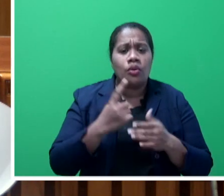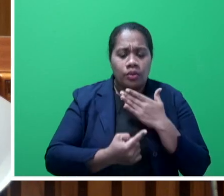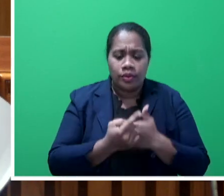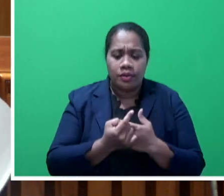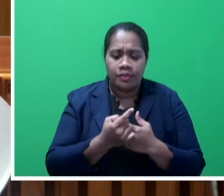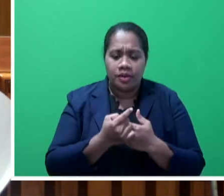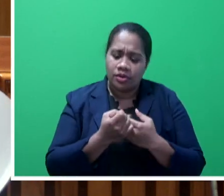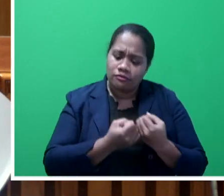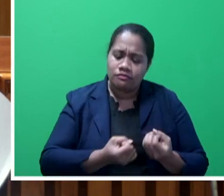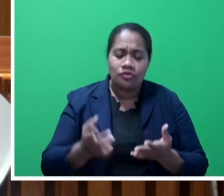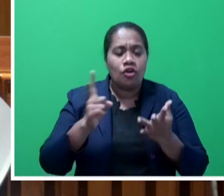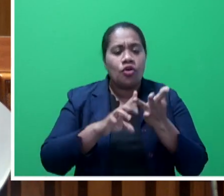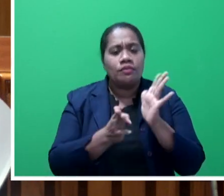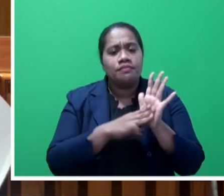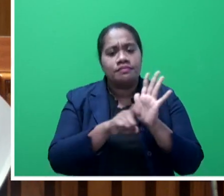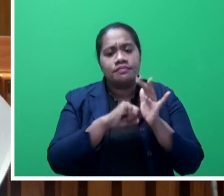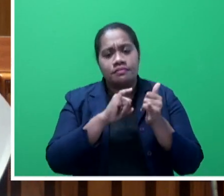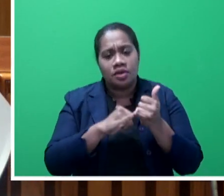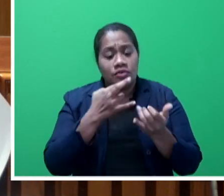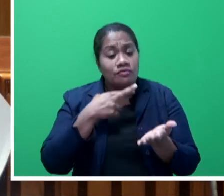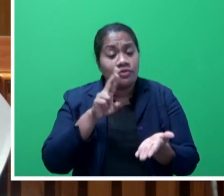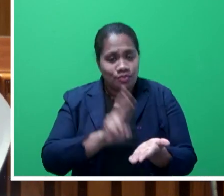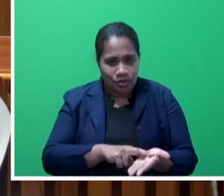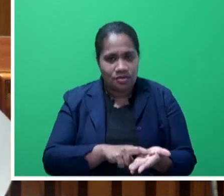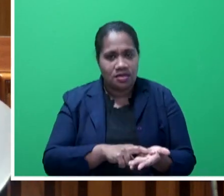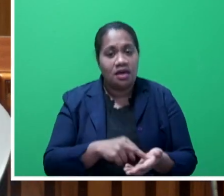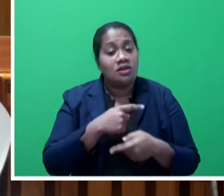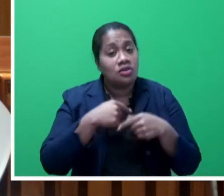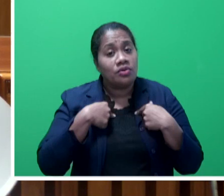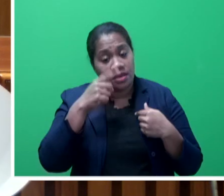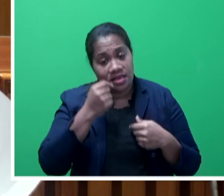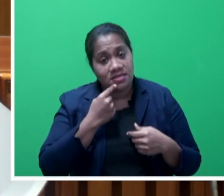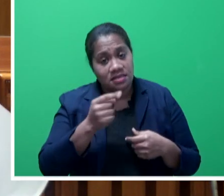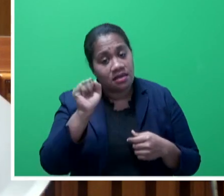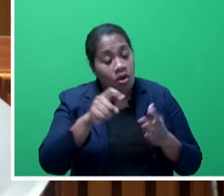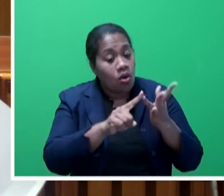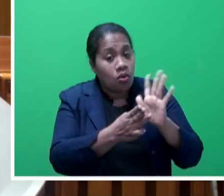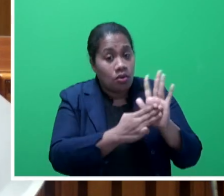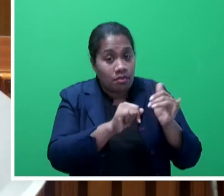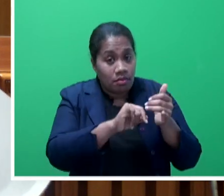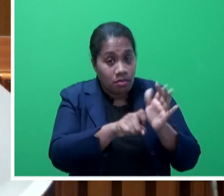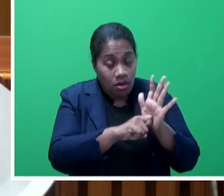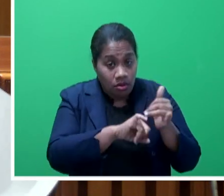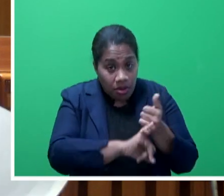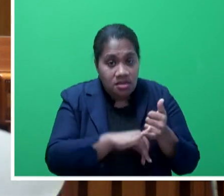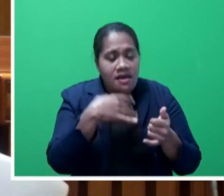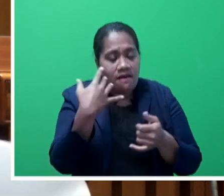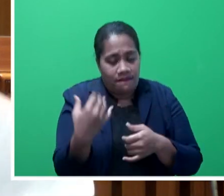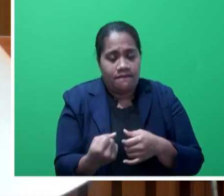OMRS impact report, Mr. Speaker, sir, and we can say that most definitely OMRS has had a